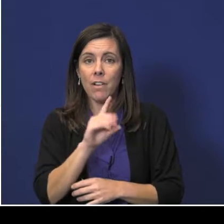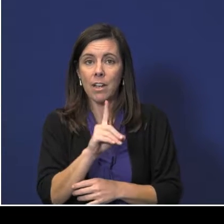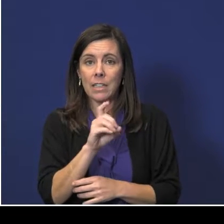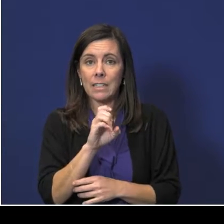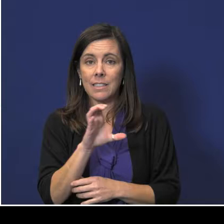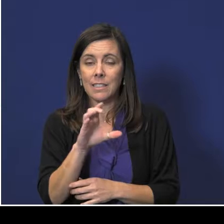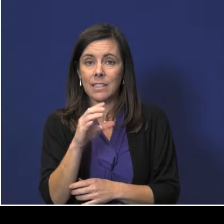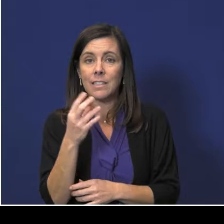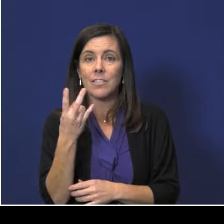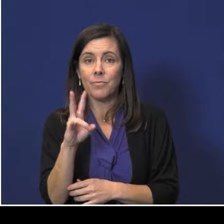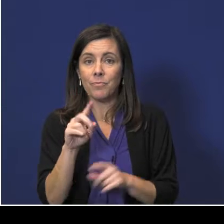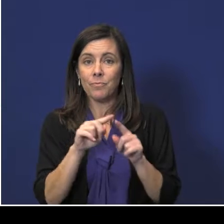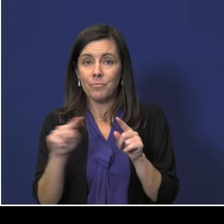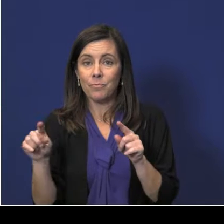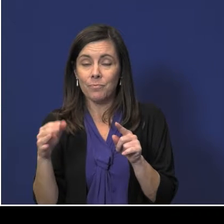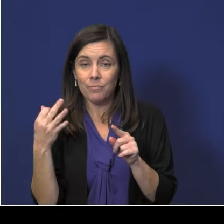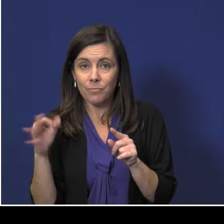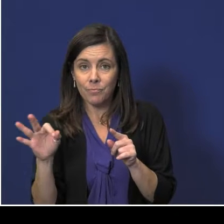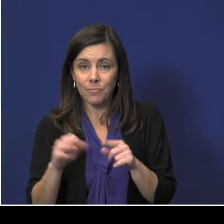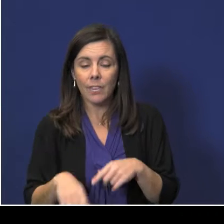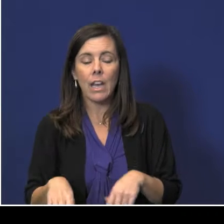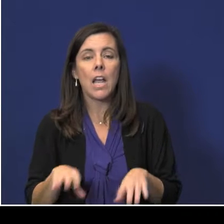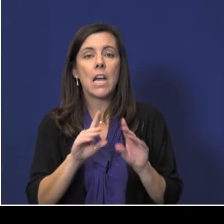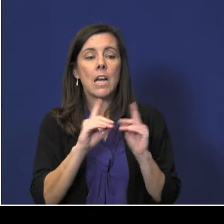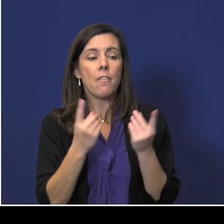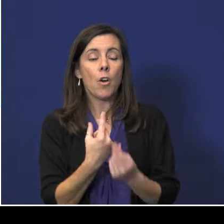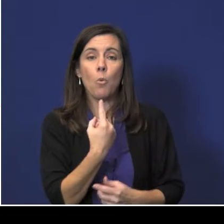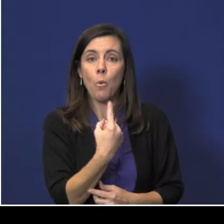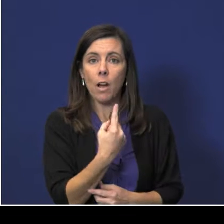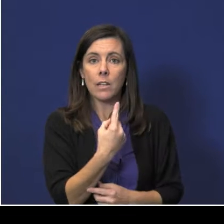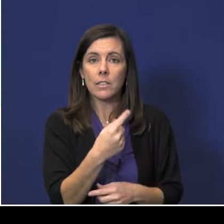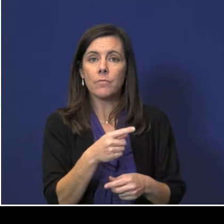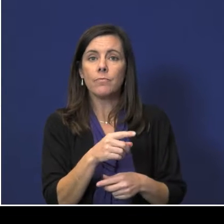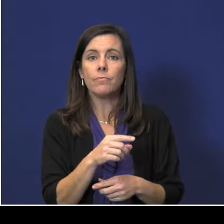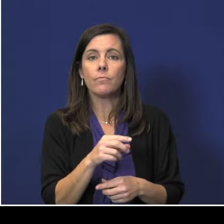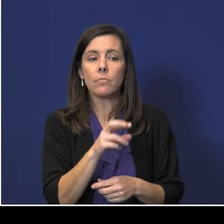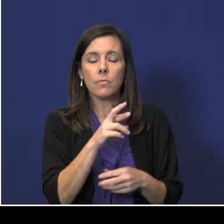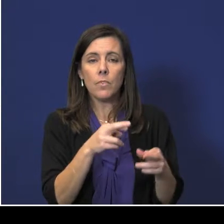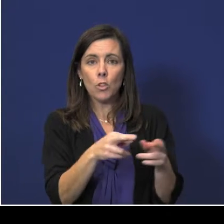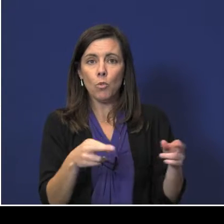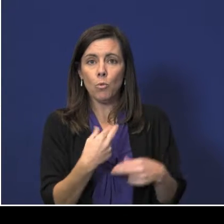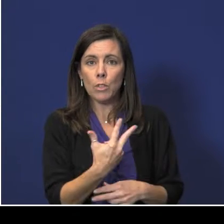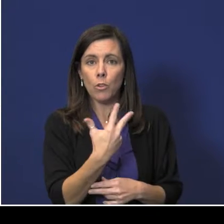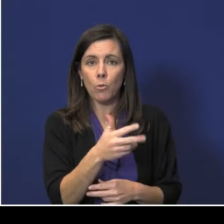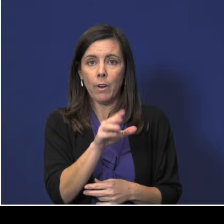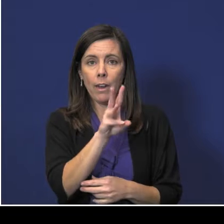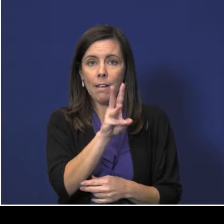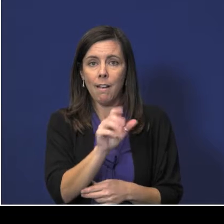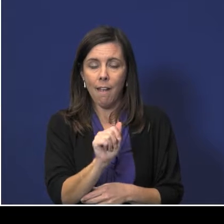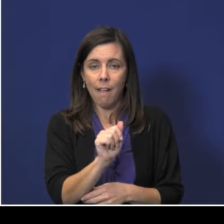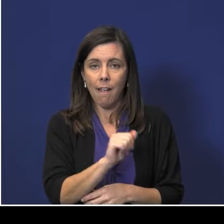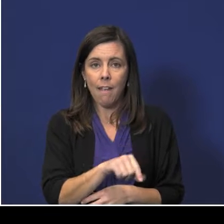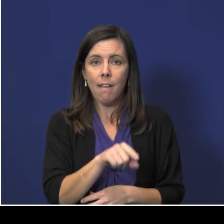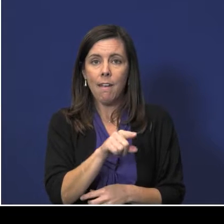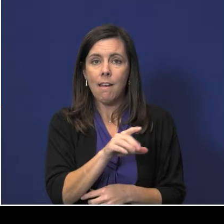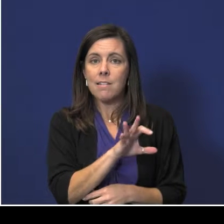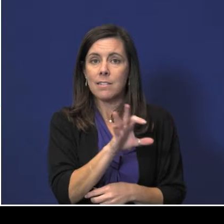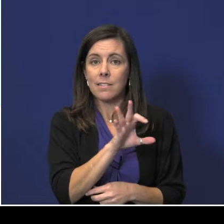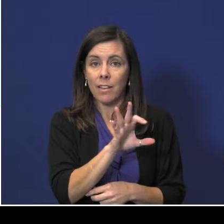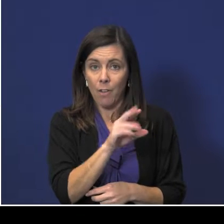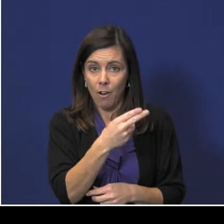19th. In Division I, Region 3 6A bi-district playoffs, Cy Fair High